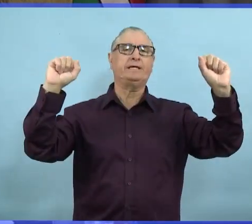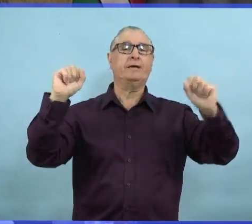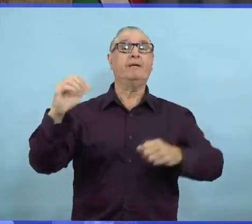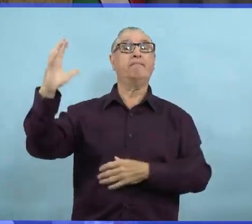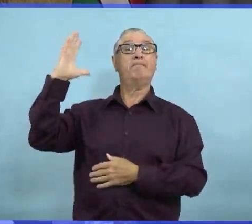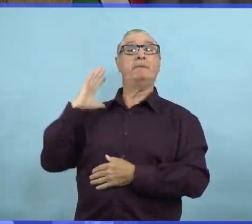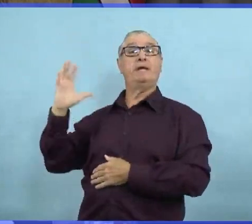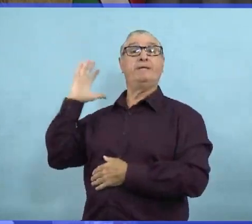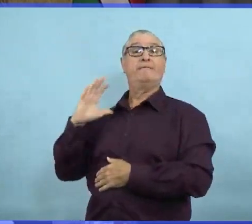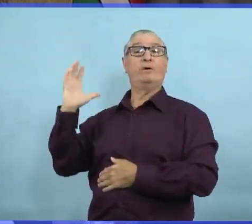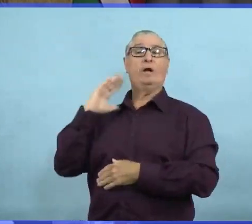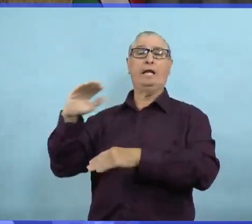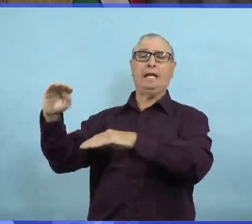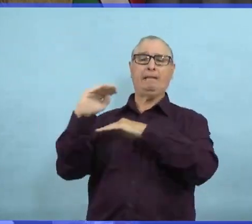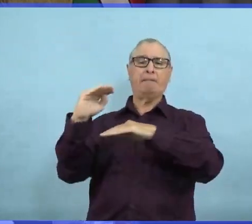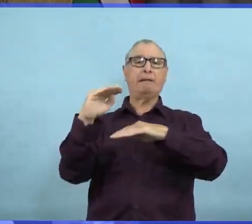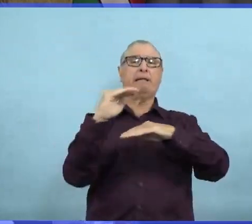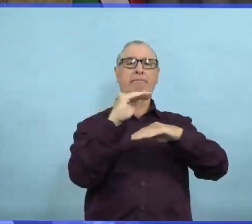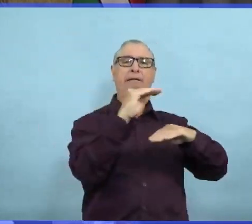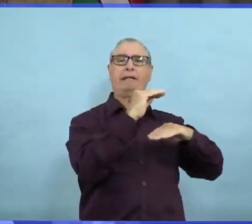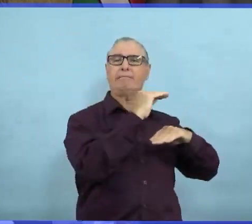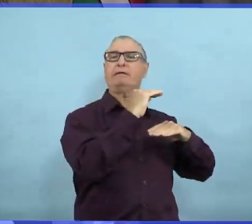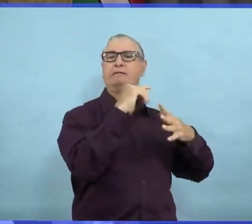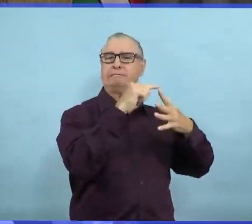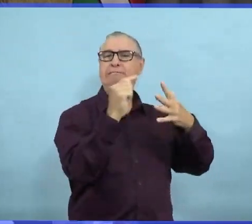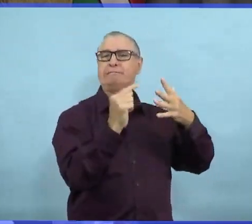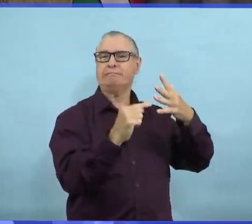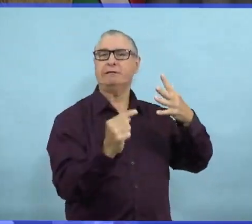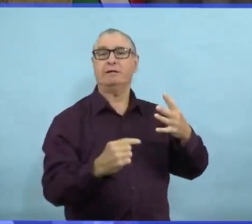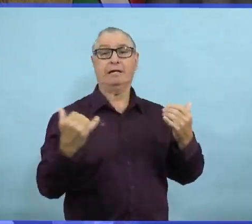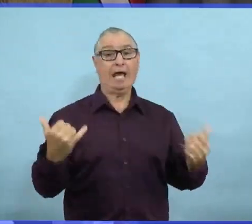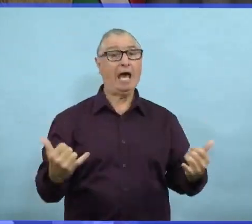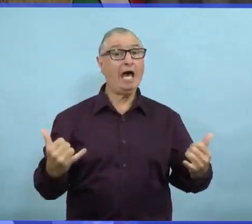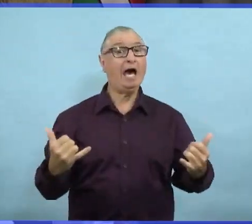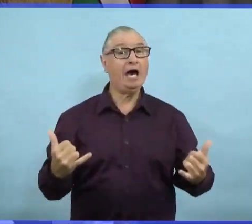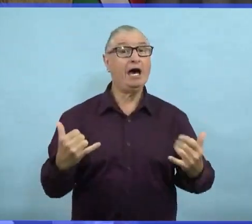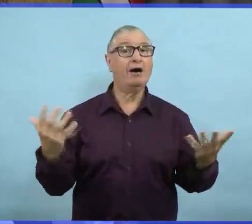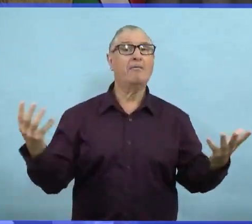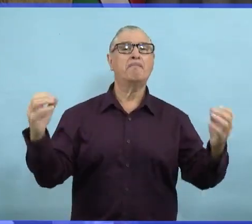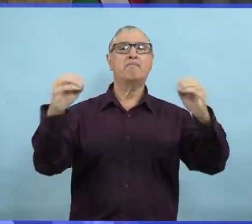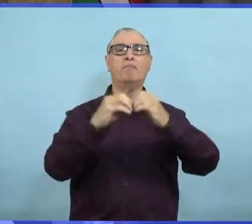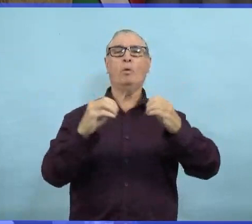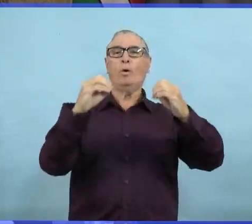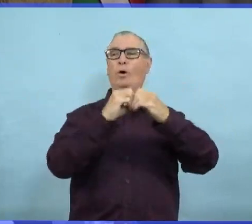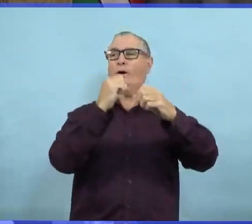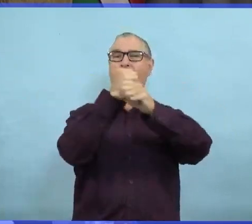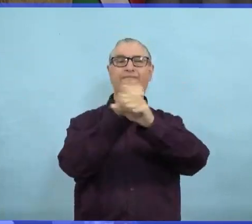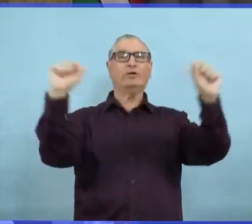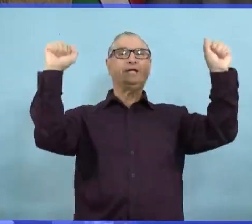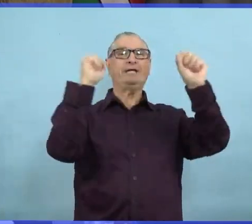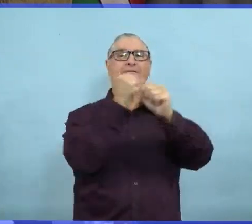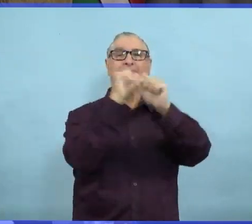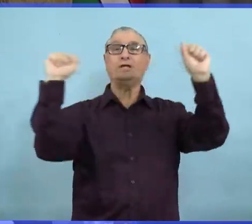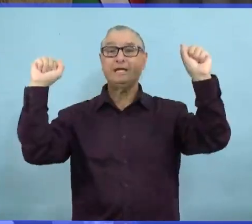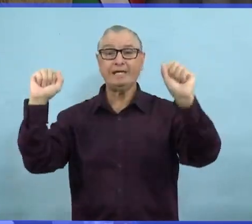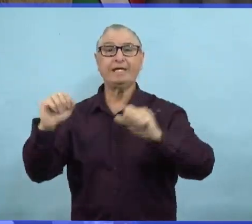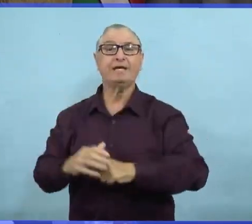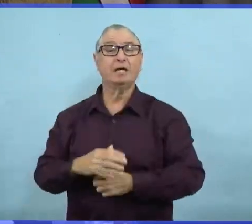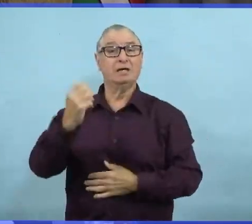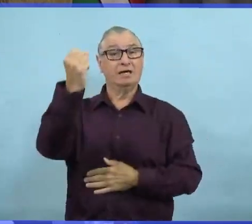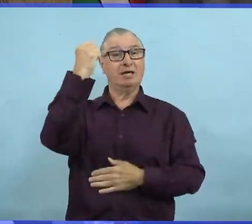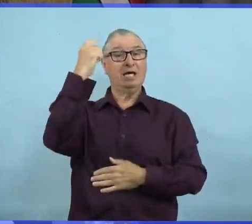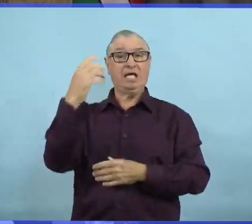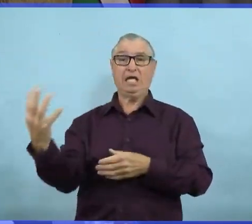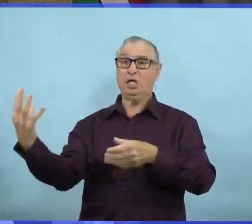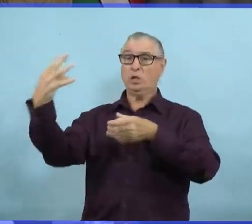freedoms include the freedom to protest. But the most effective protests are not violent ones. They are ones that demonstrate your willingness